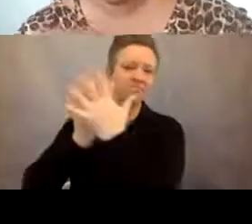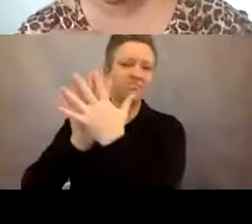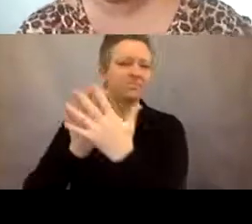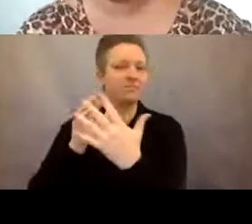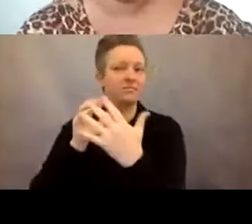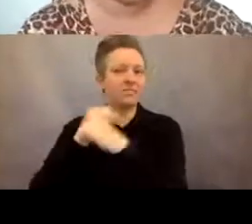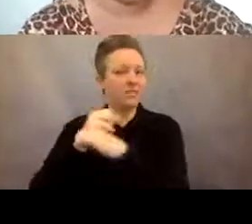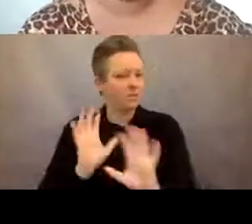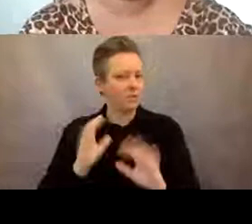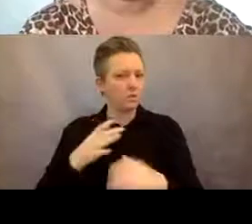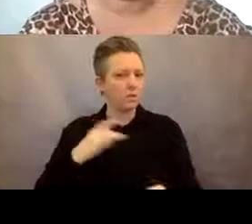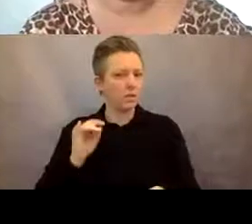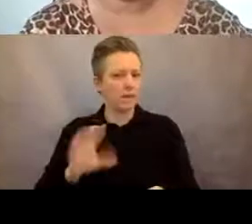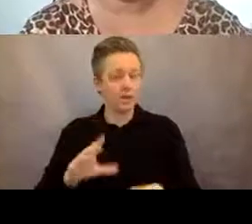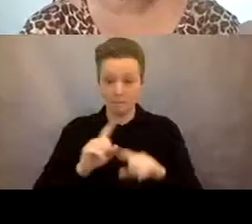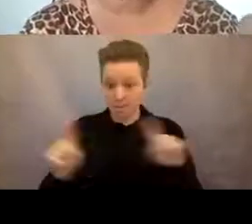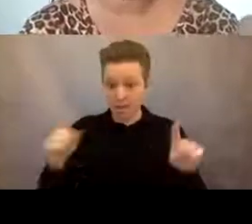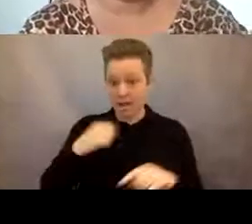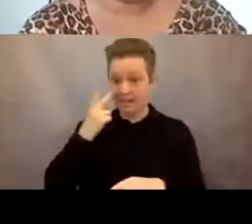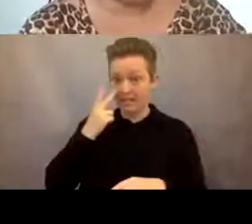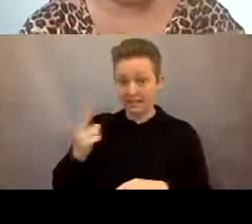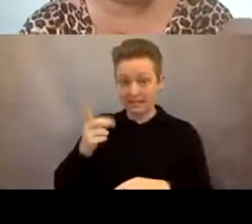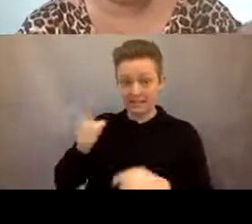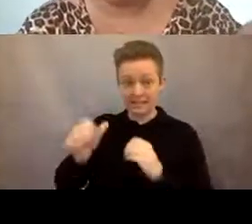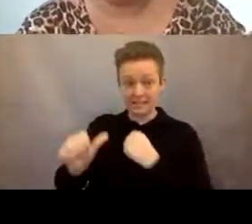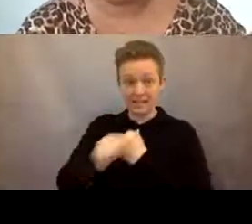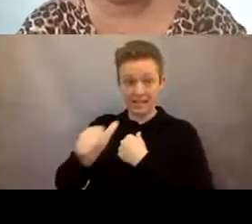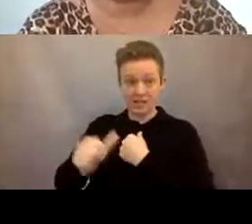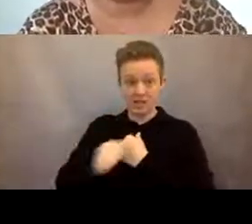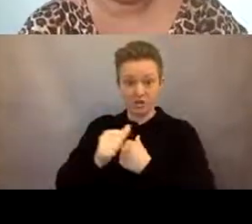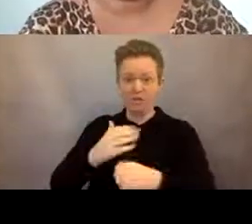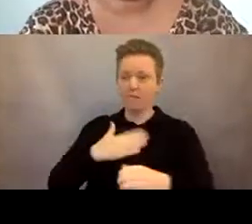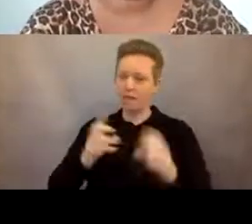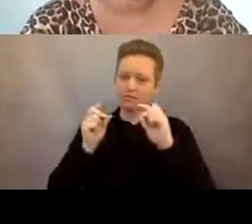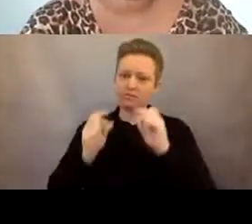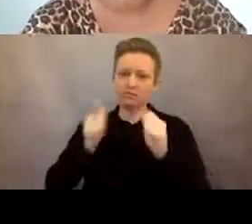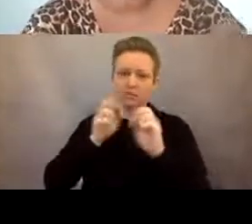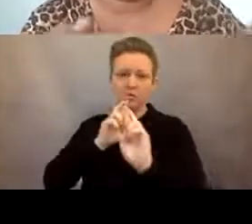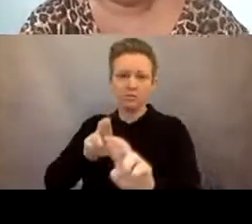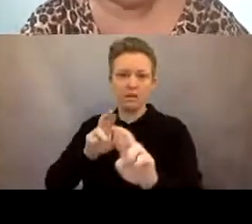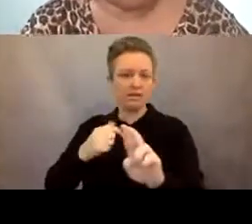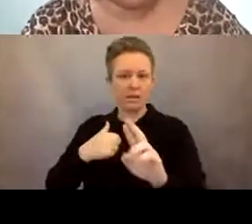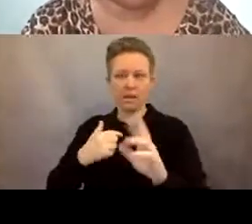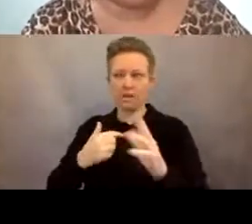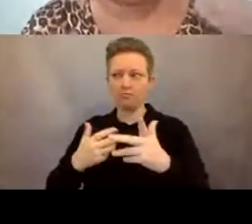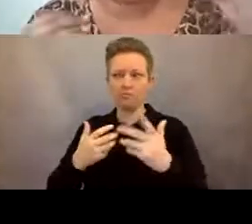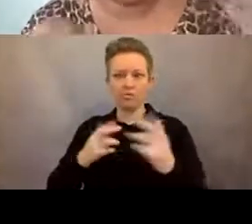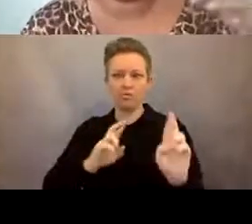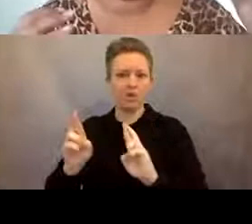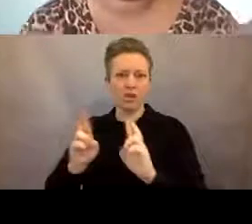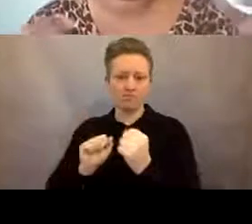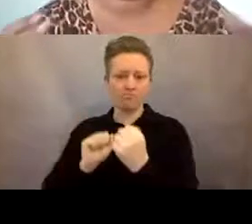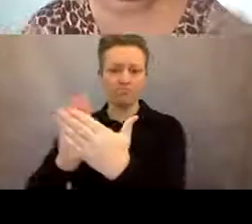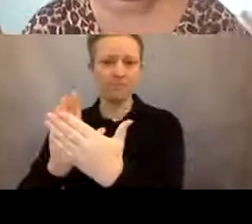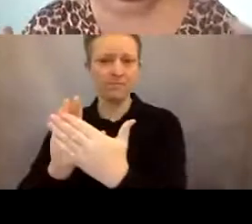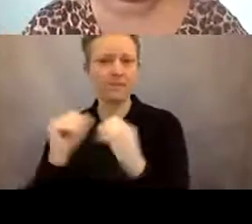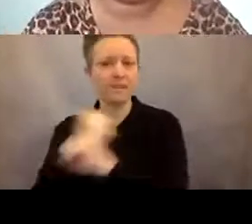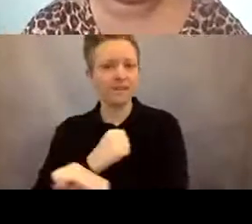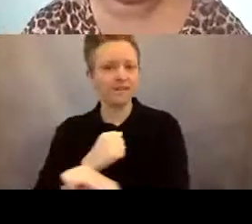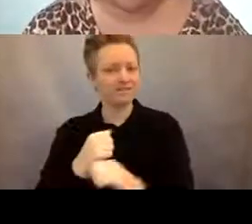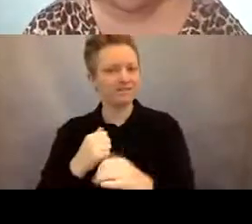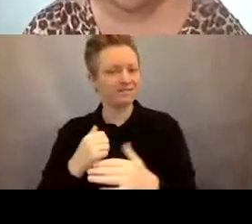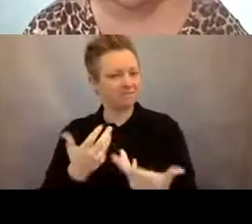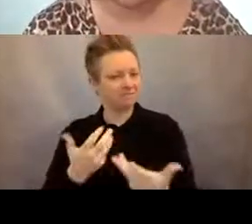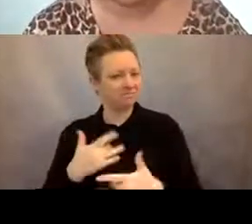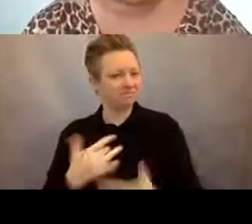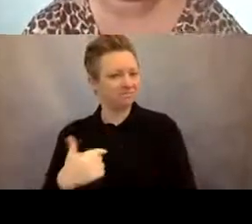my instant response, and to know that that's not really something I can control all the time. Like, yes, people develop